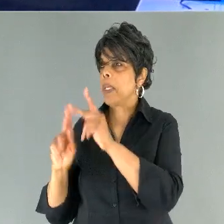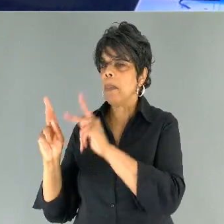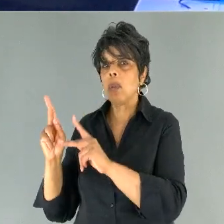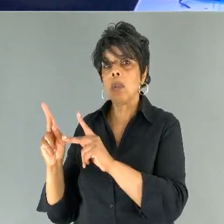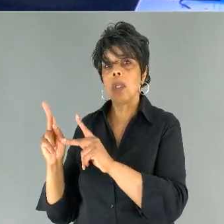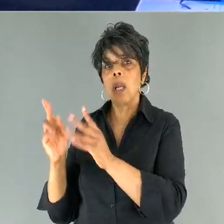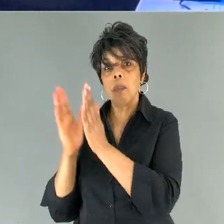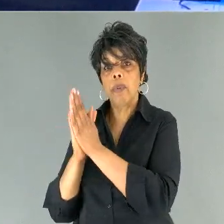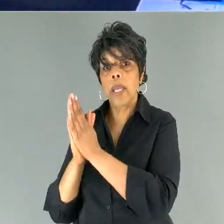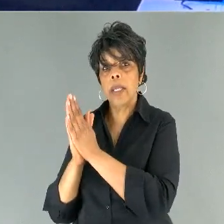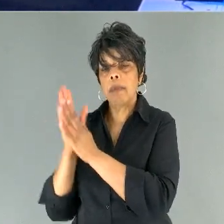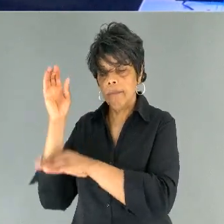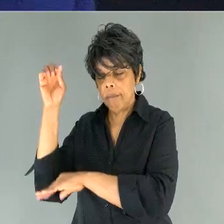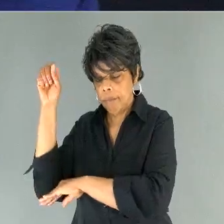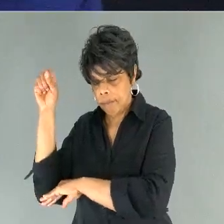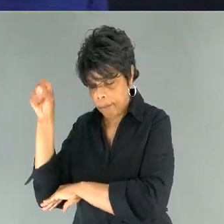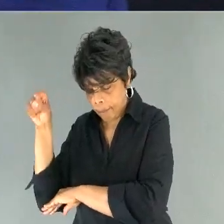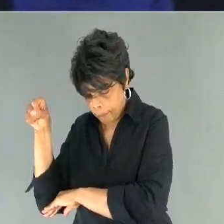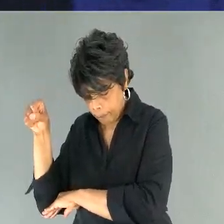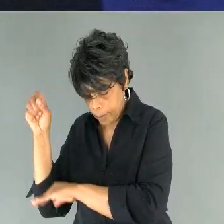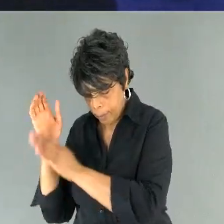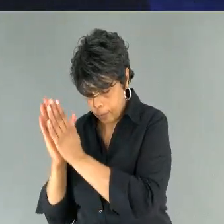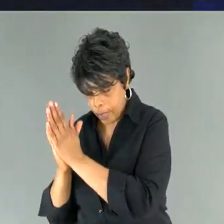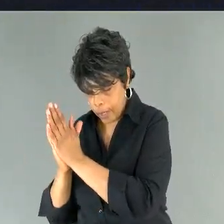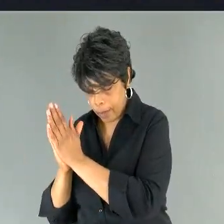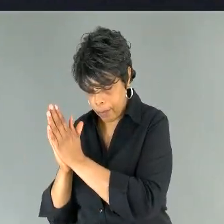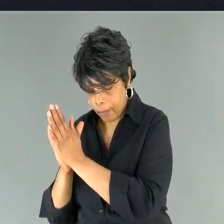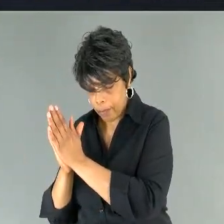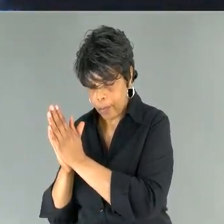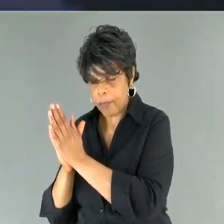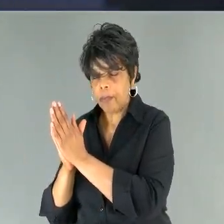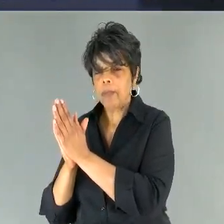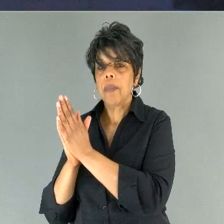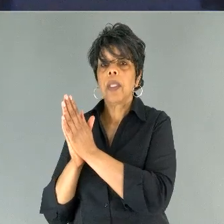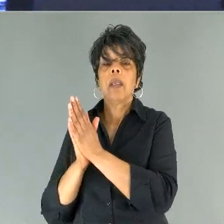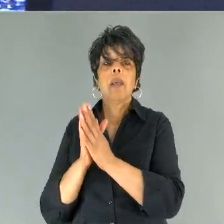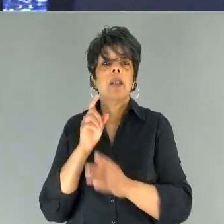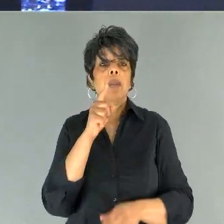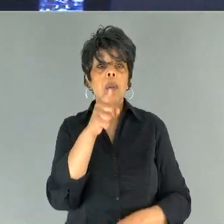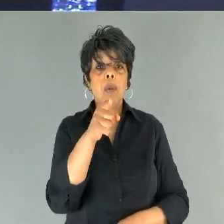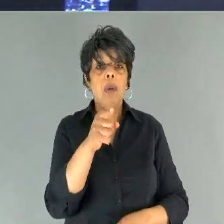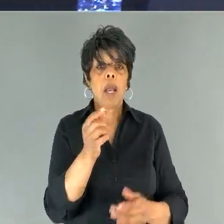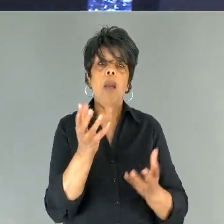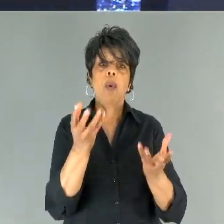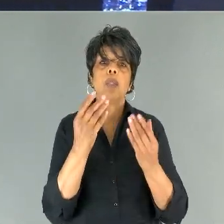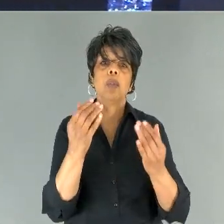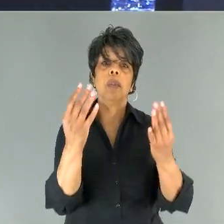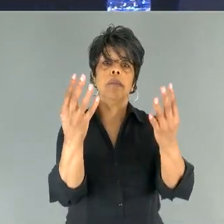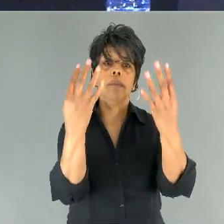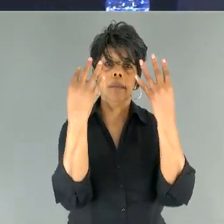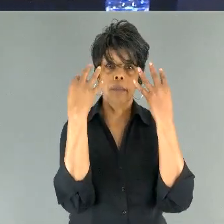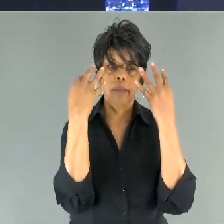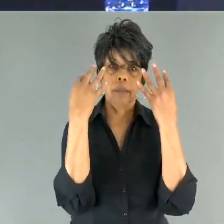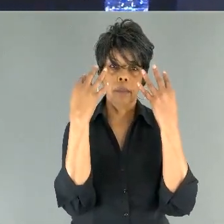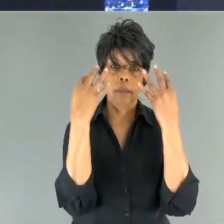in a few moments, I'm going to have you open your eyes and look up, and I want to talk directly to you.